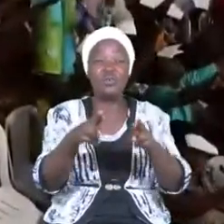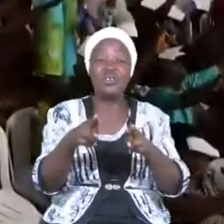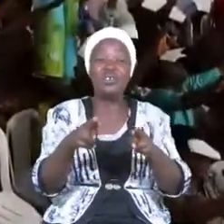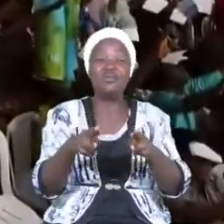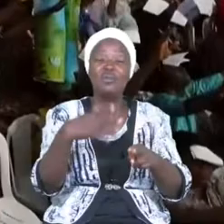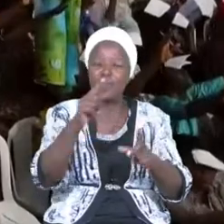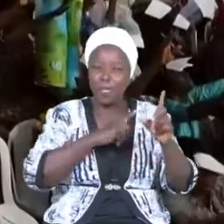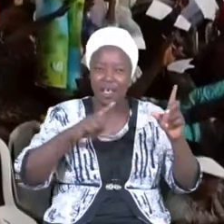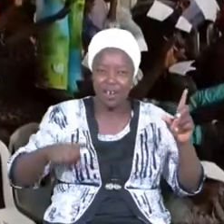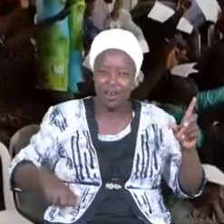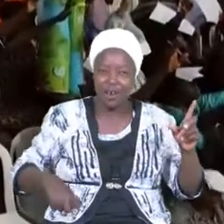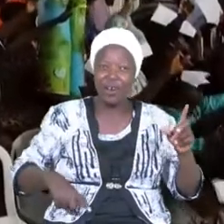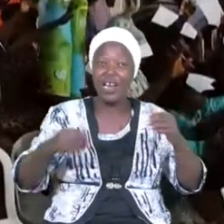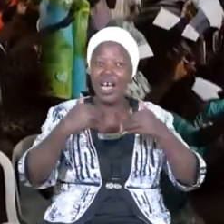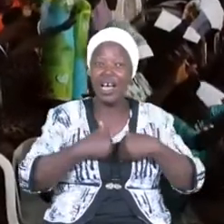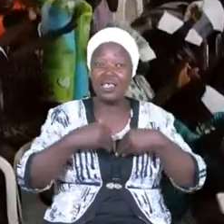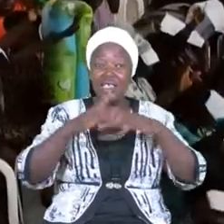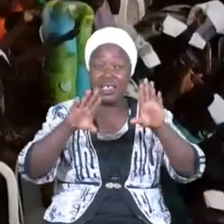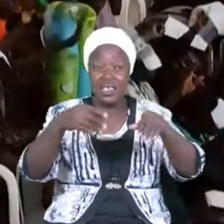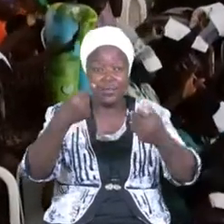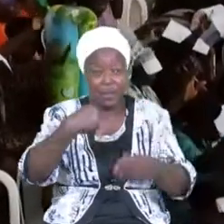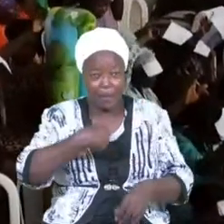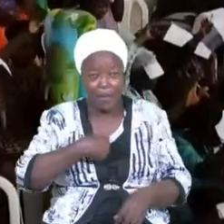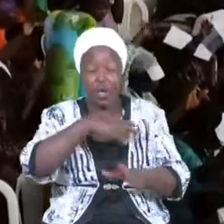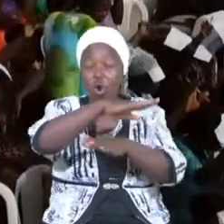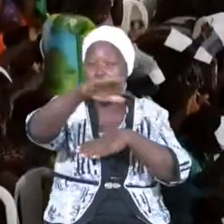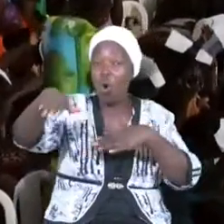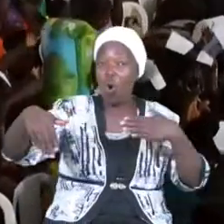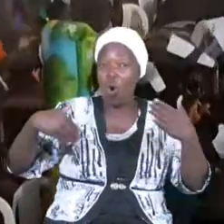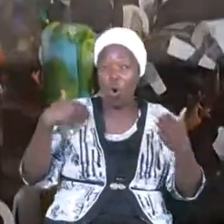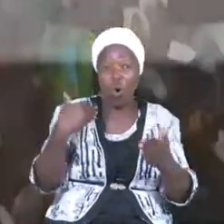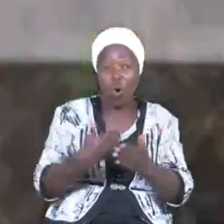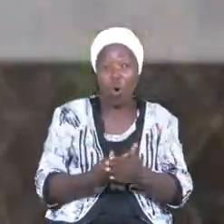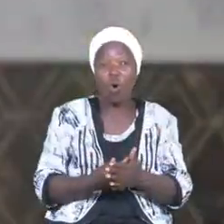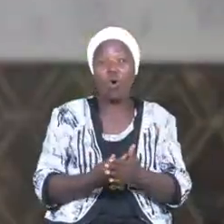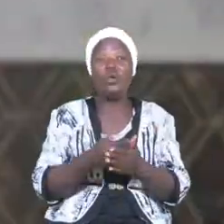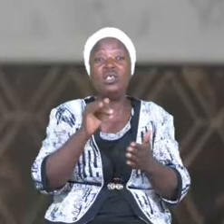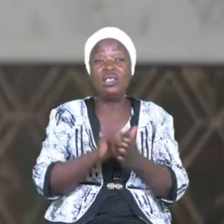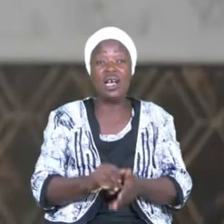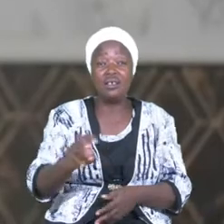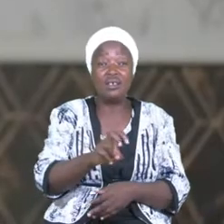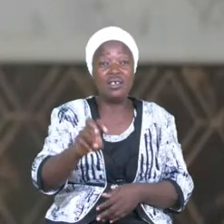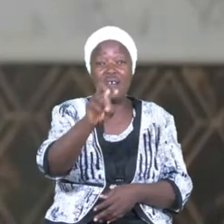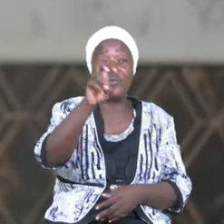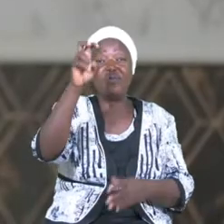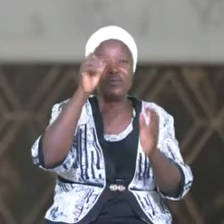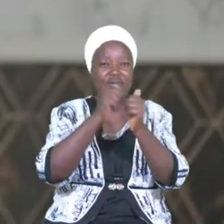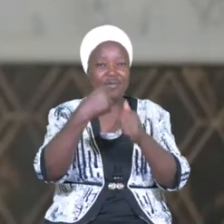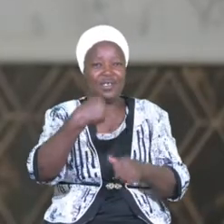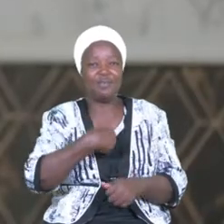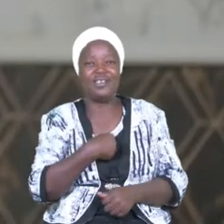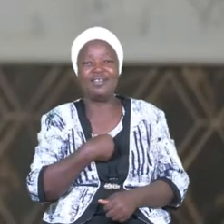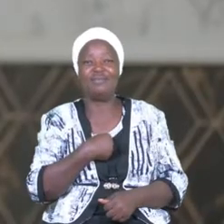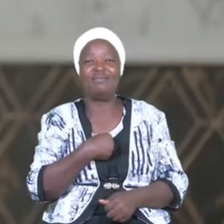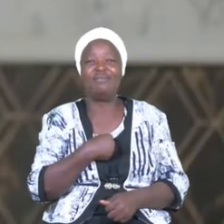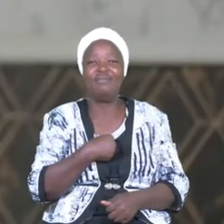Lord has given me. All that sail with me,